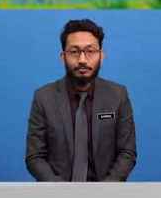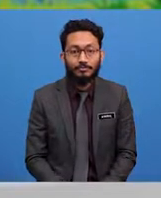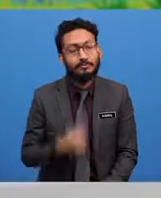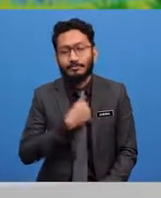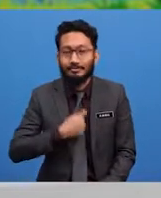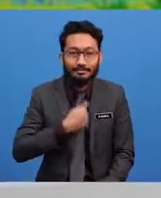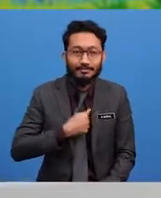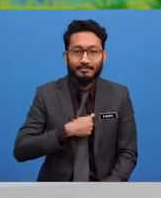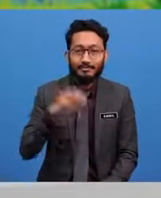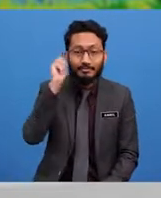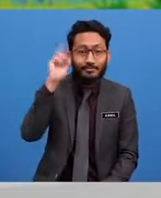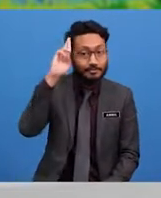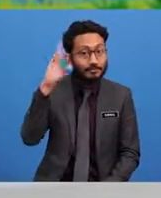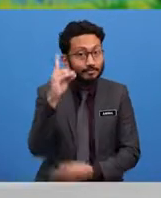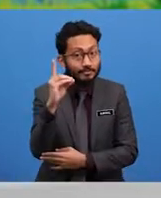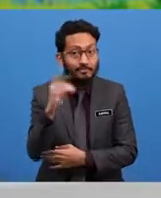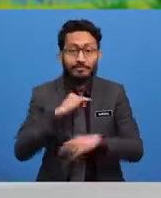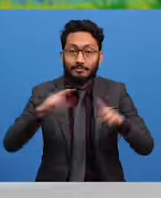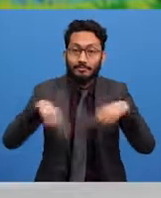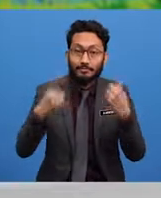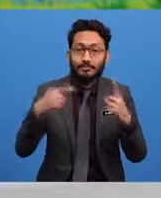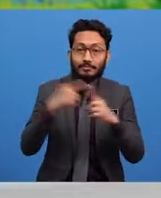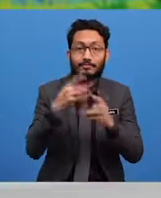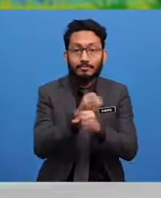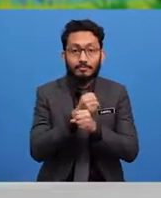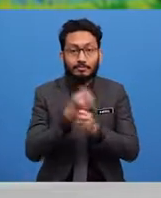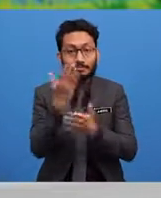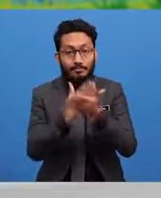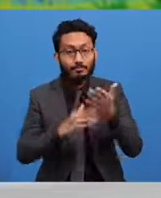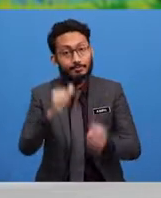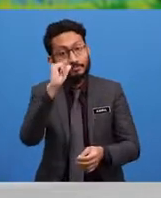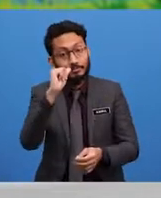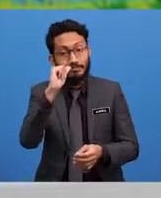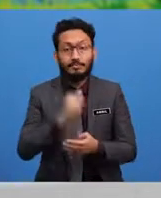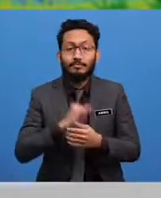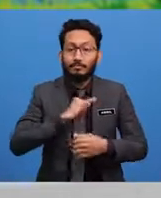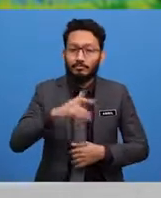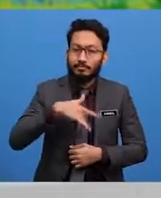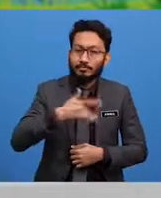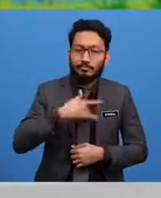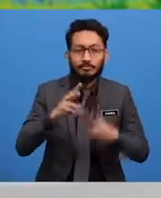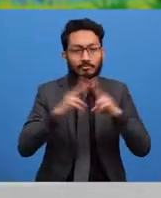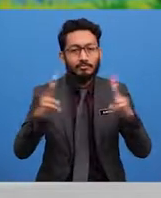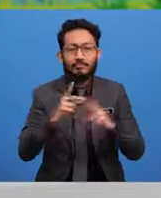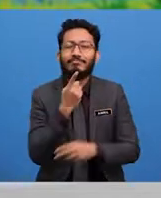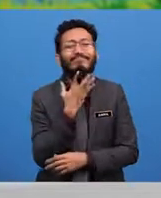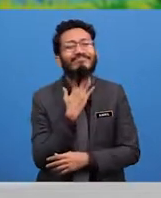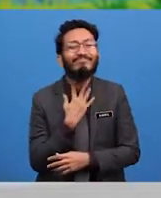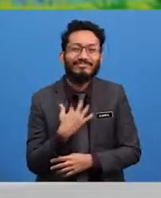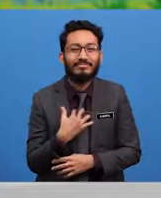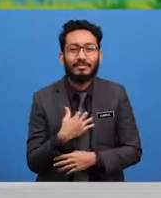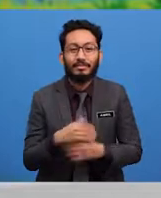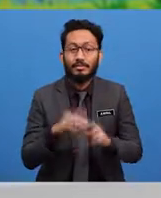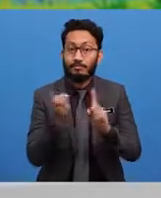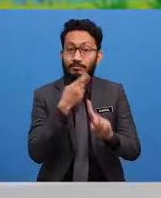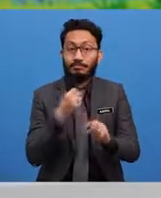Sorry, Mr. D. I went to get some drinks earlier. I felt so thirsty from my